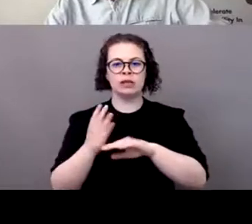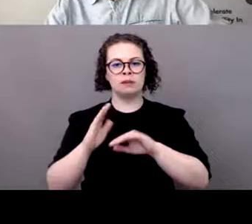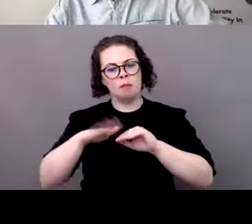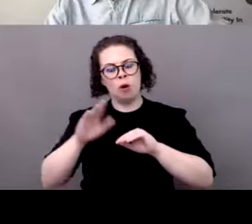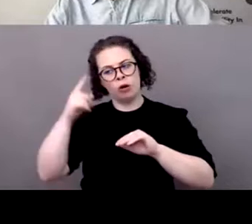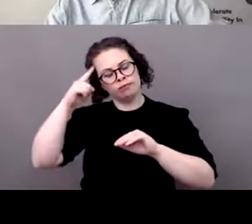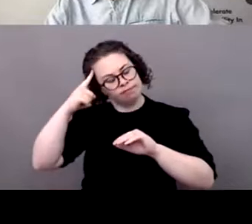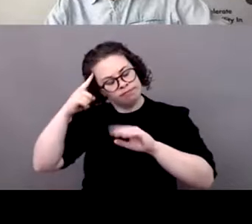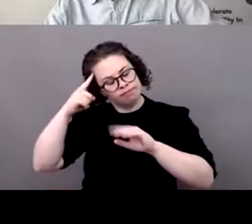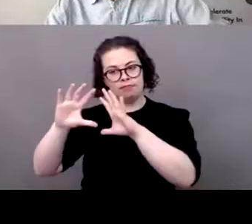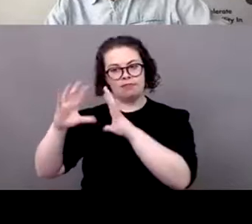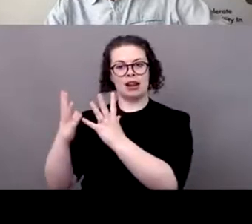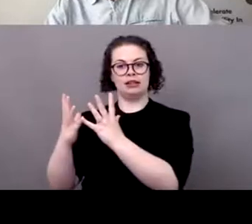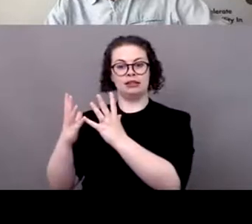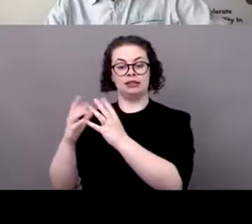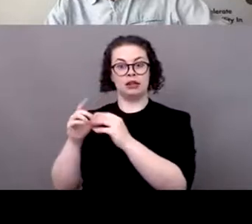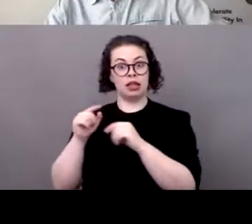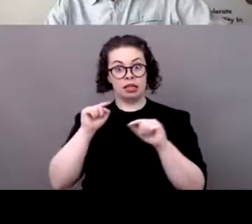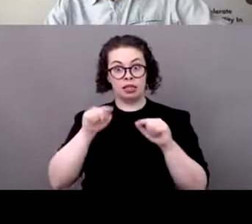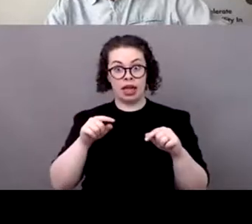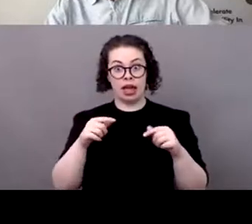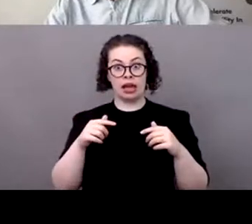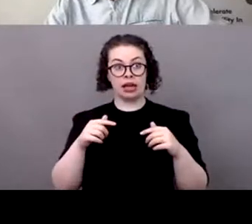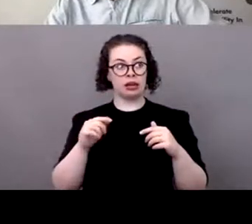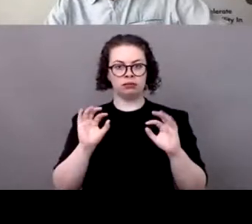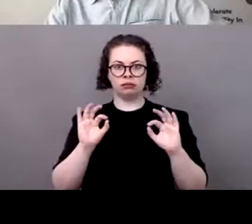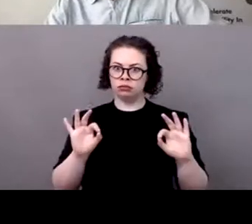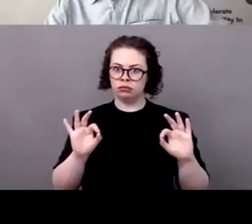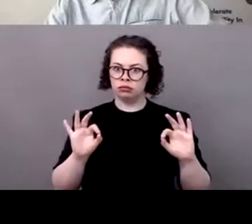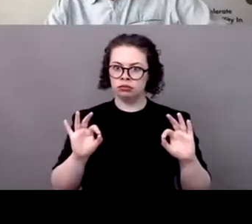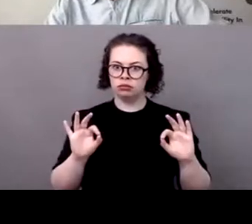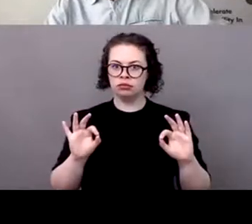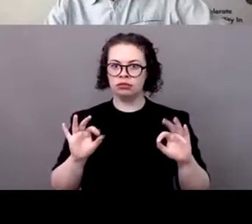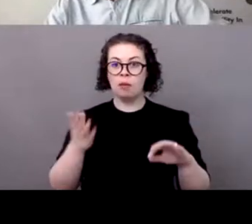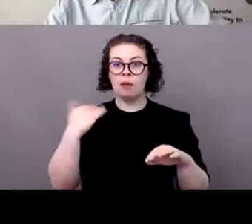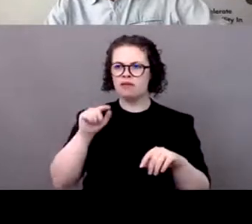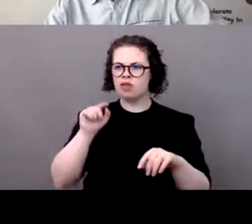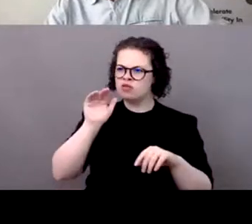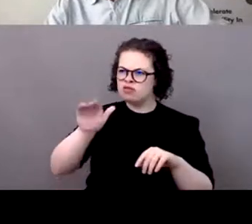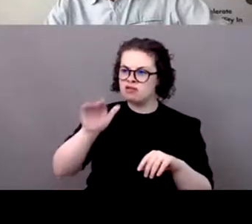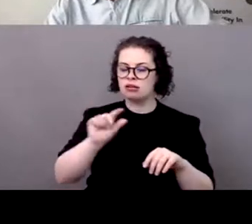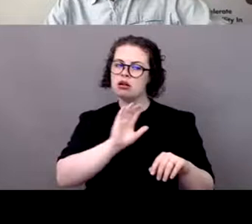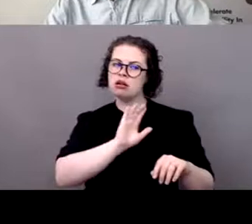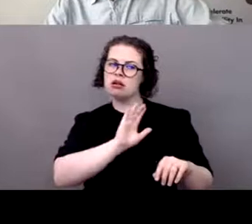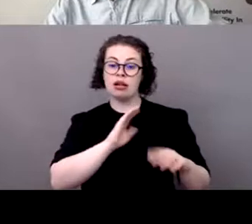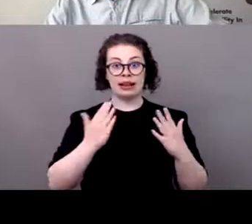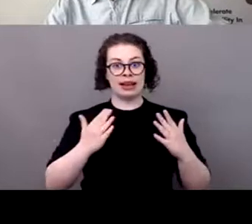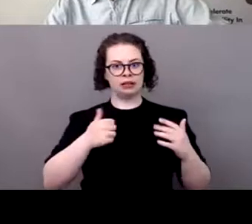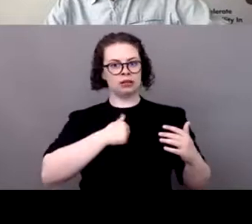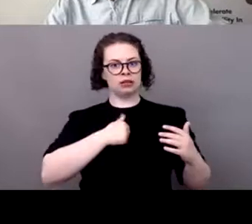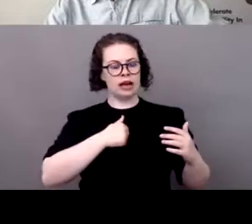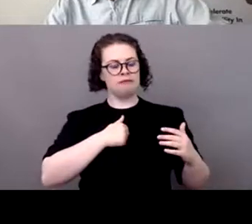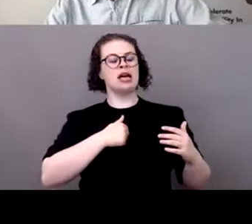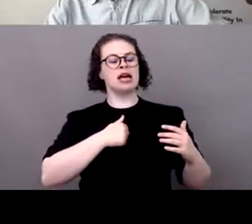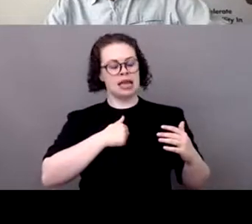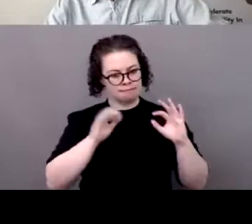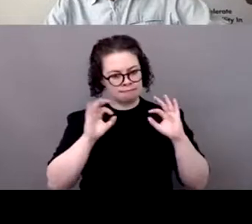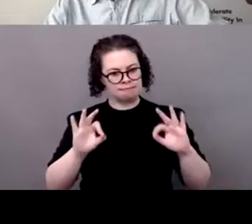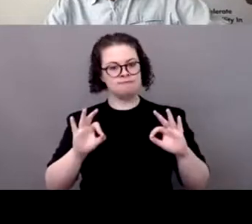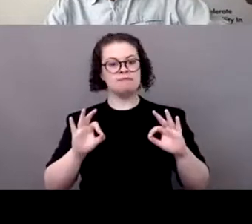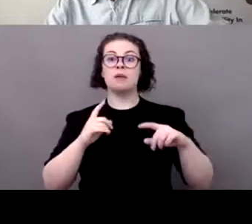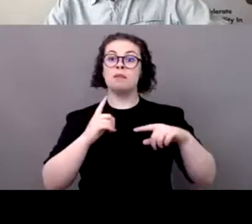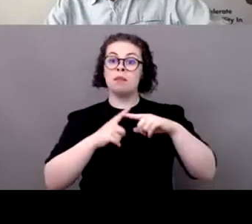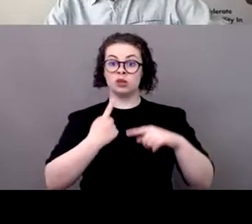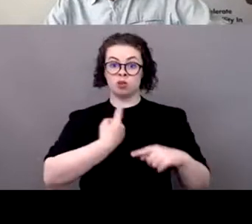a really relevant role, because beside reducing their own carbon footprint, sport can engage so